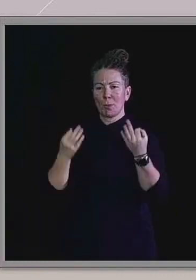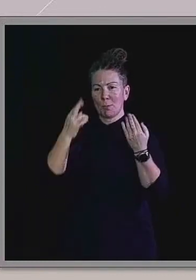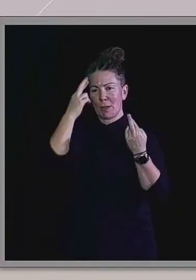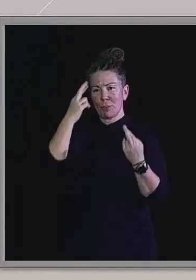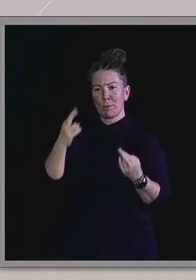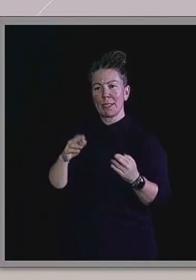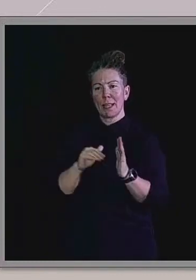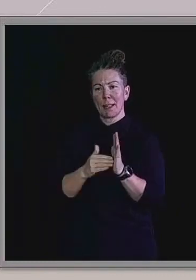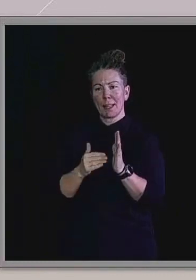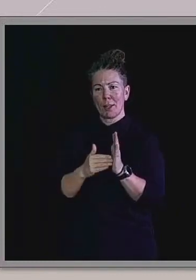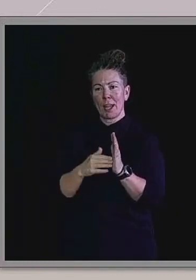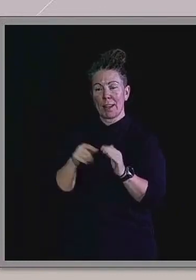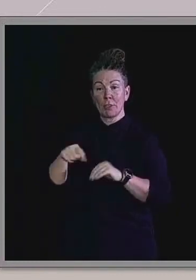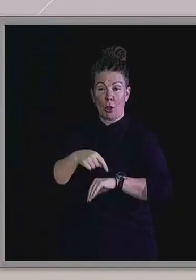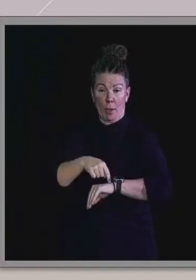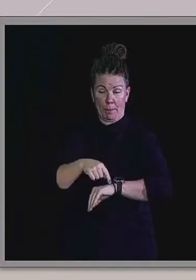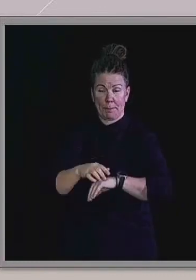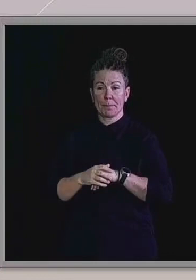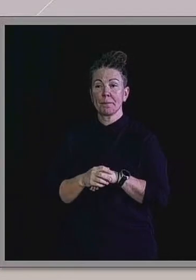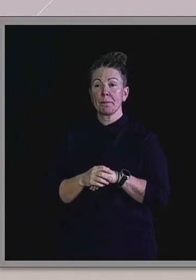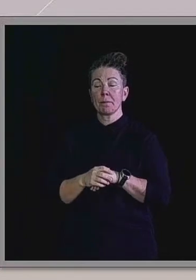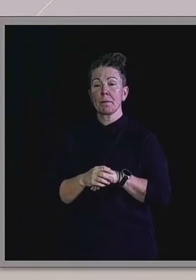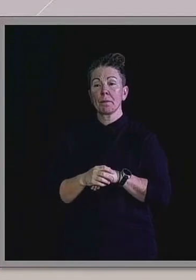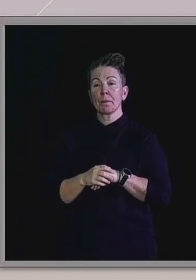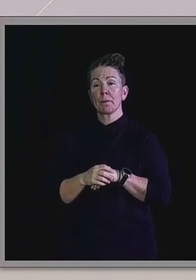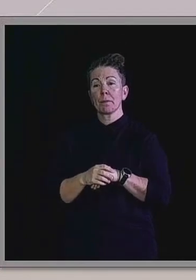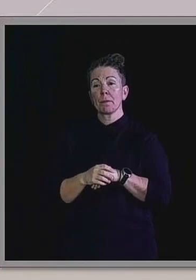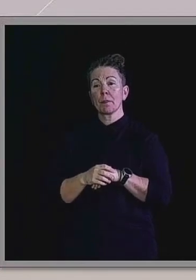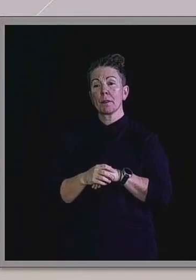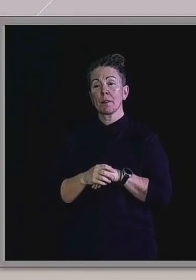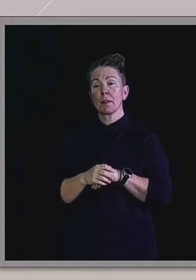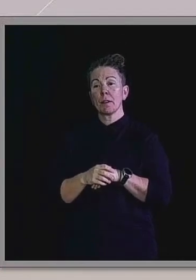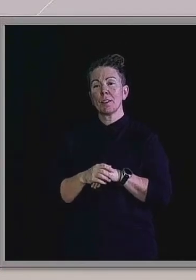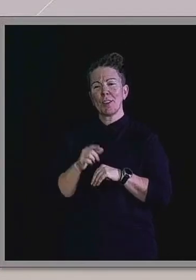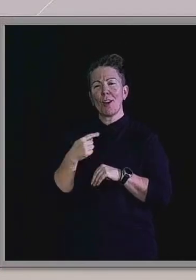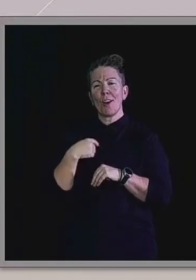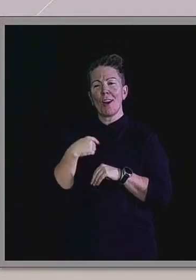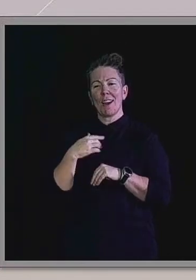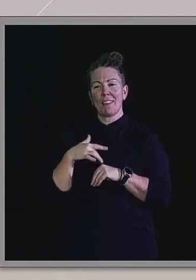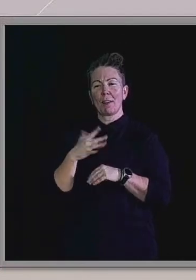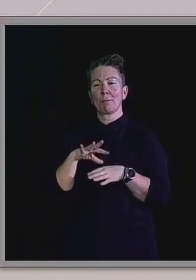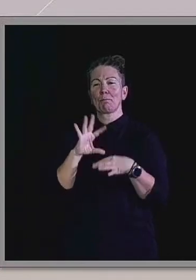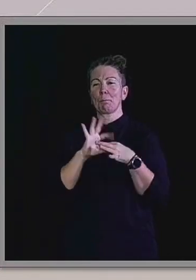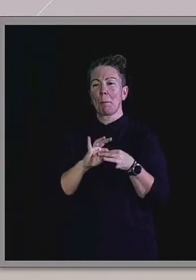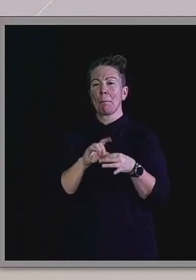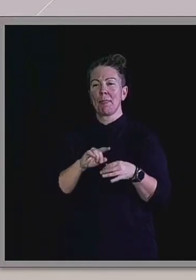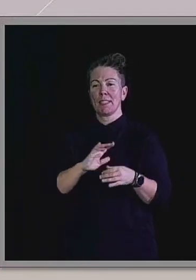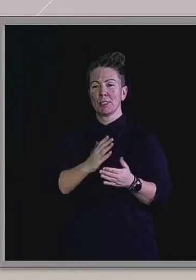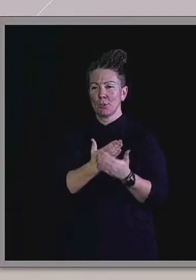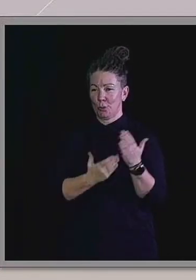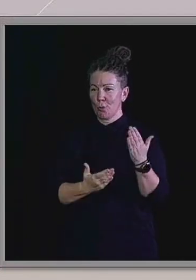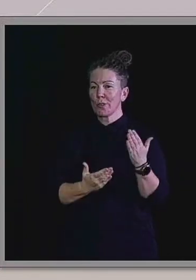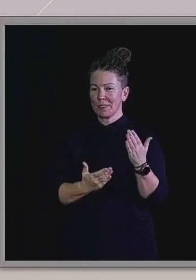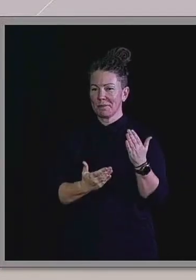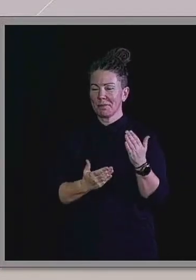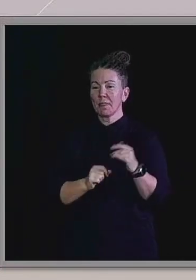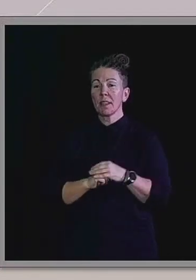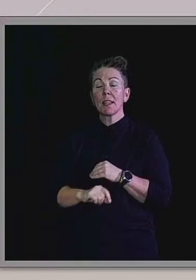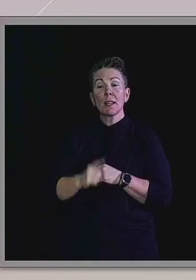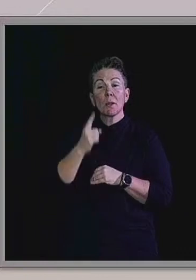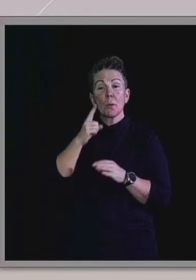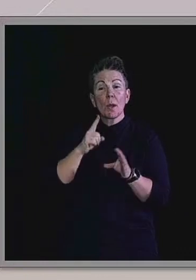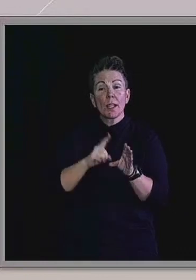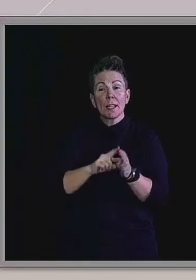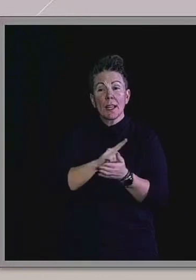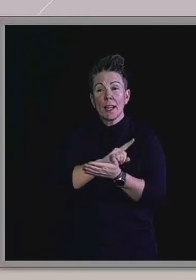particular case. So as a result of that, I really thought this is a story I want to follow. And then about a year later, I was also doing doctoral